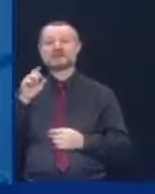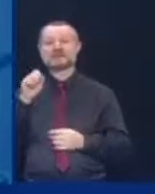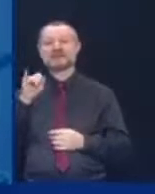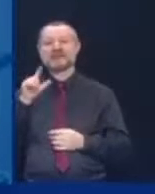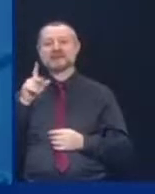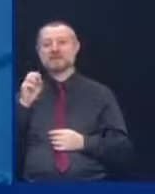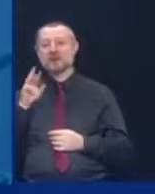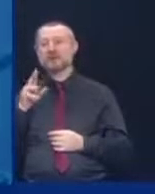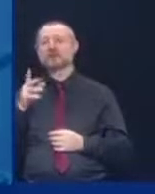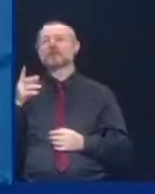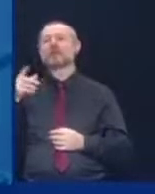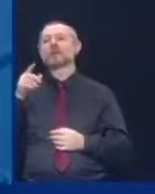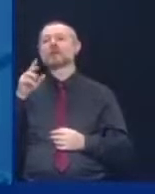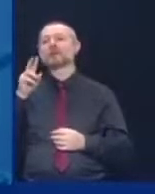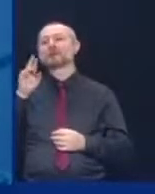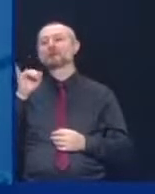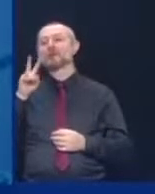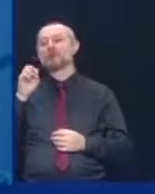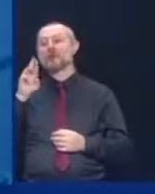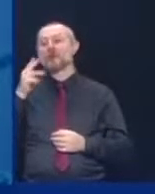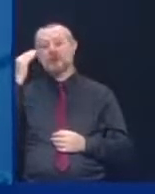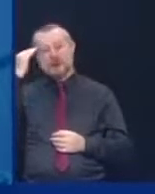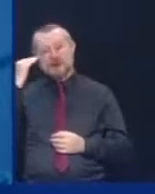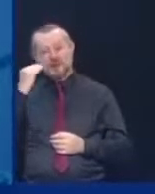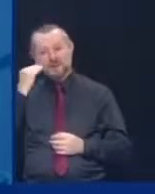yellow zone.